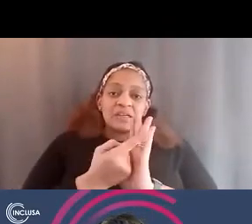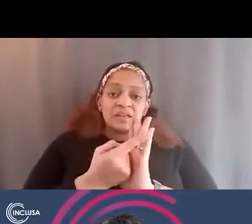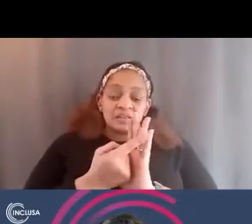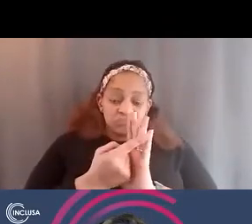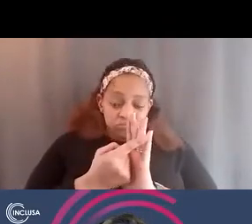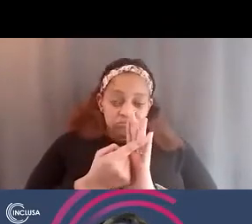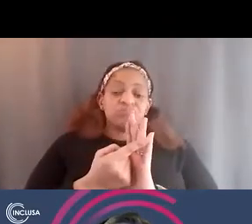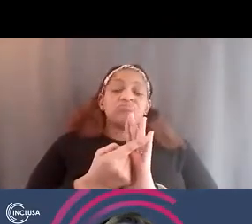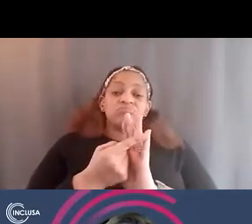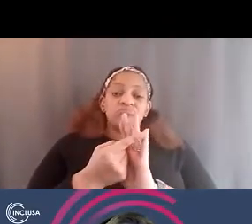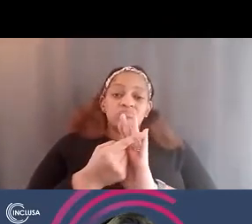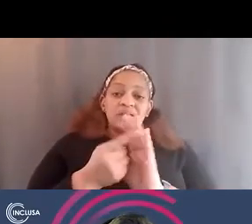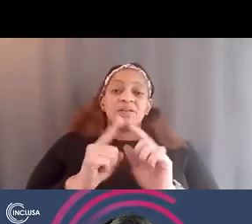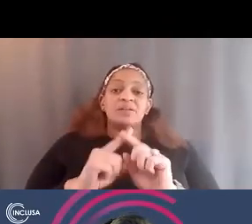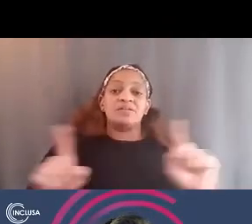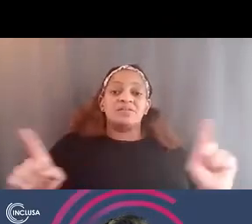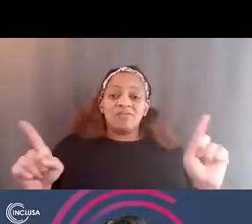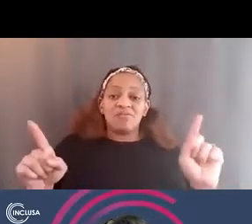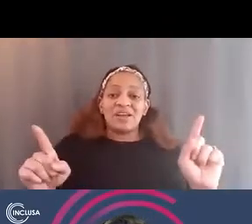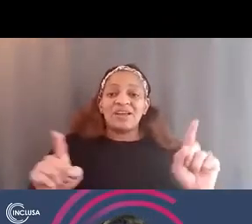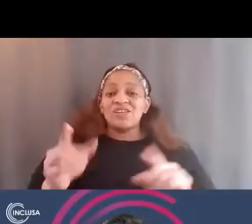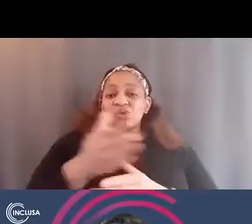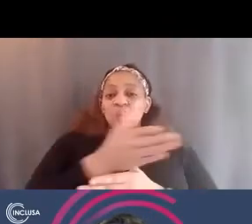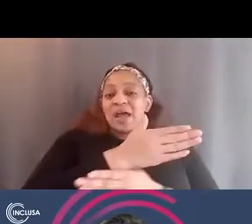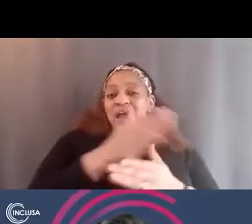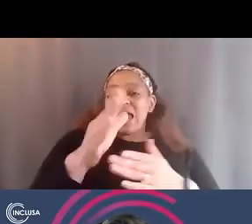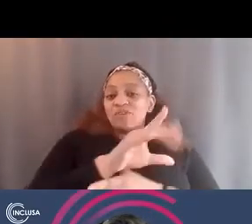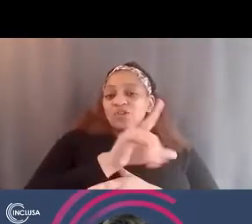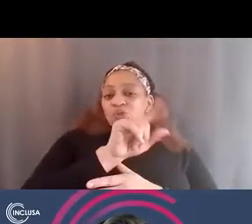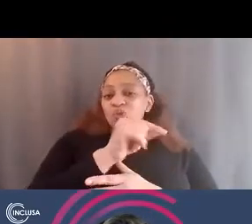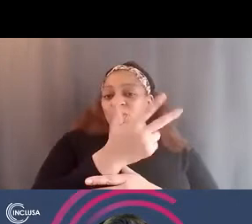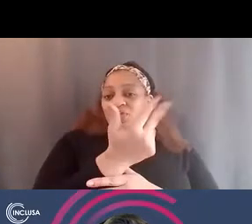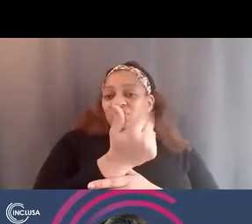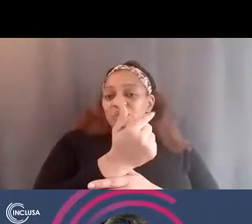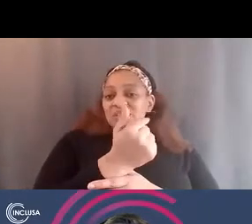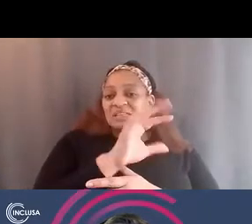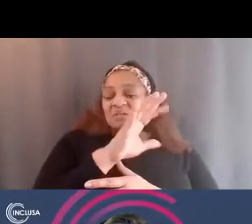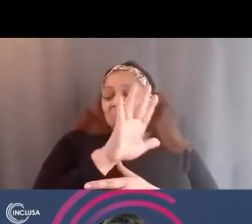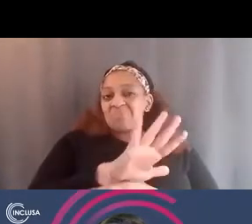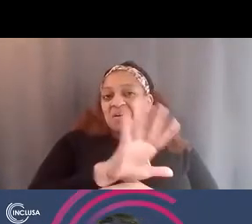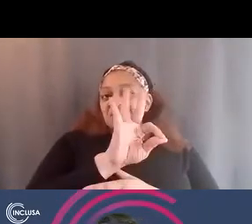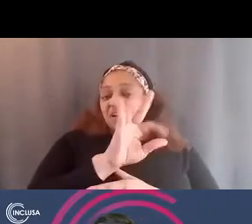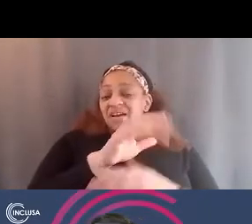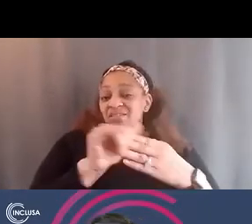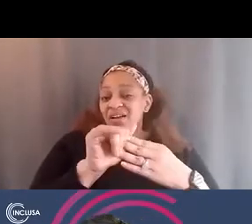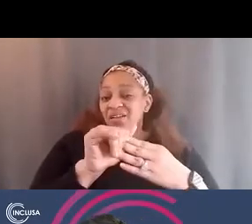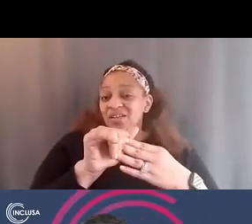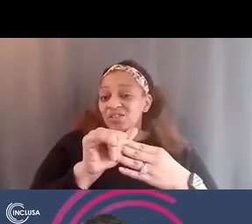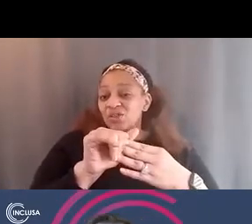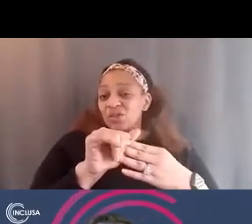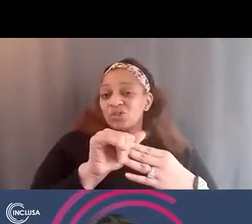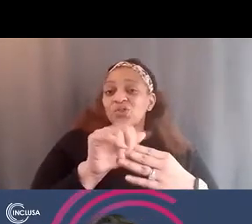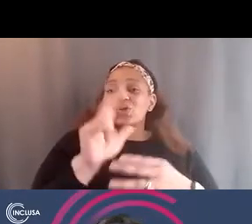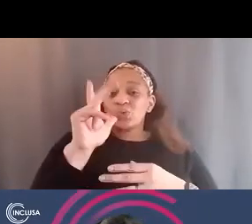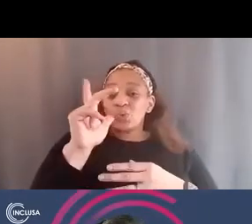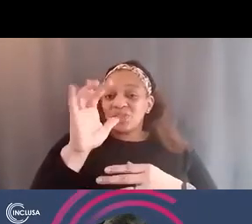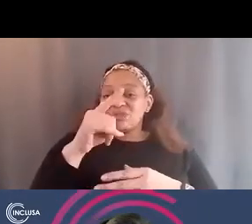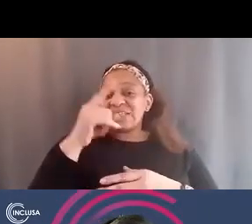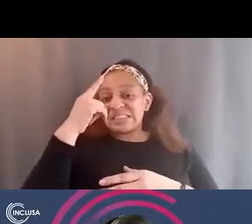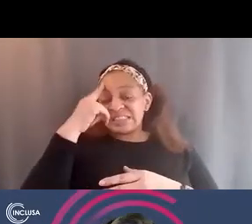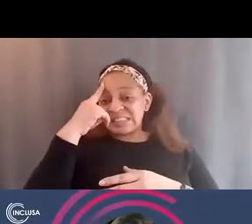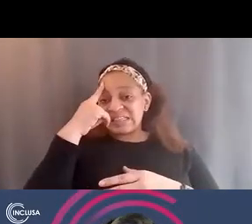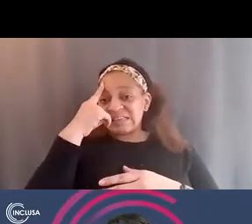significant. So on average in 2013, we were experiencing about $9.93 payment per hour worked,